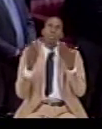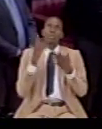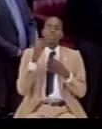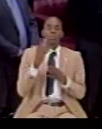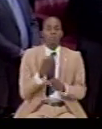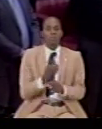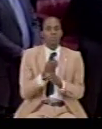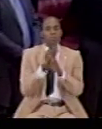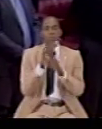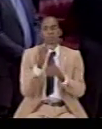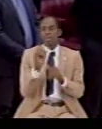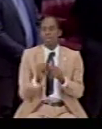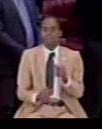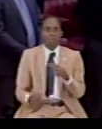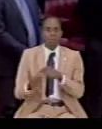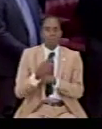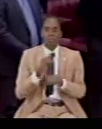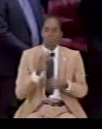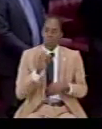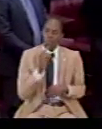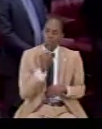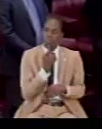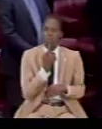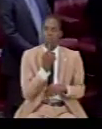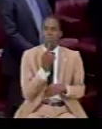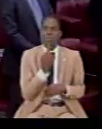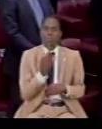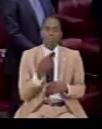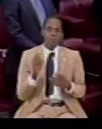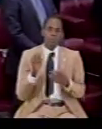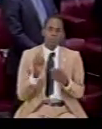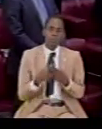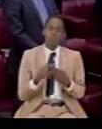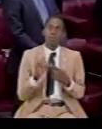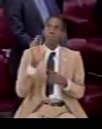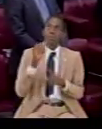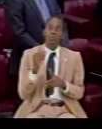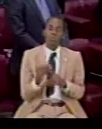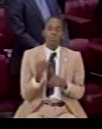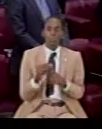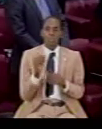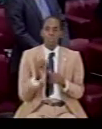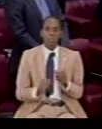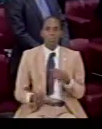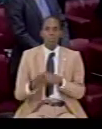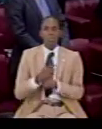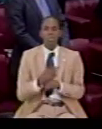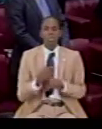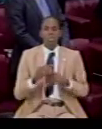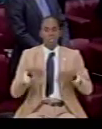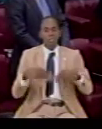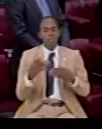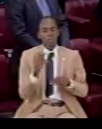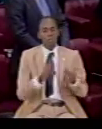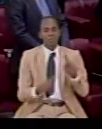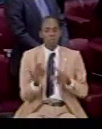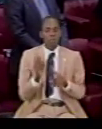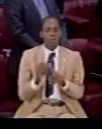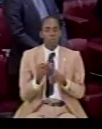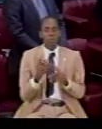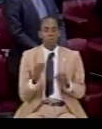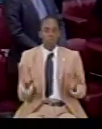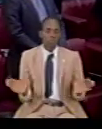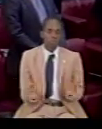day, diligently every day. We will give them word of encouragement, word of